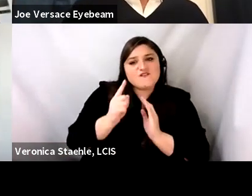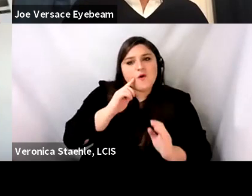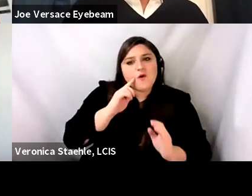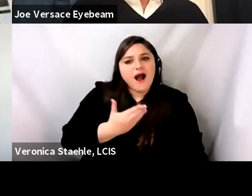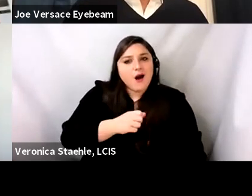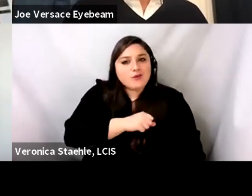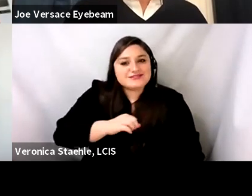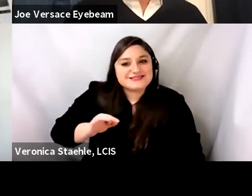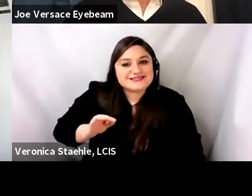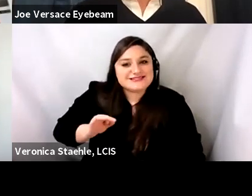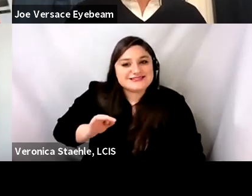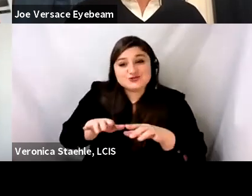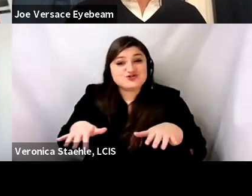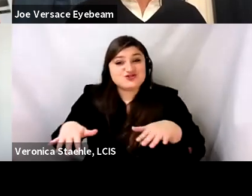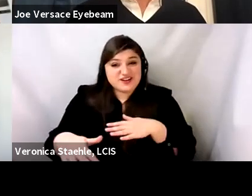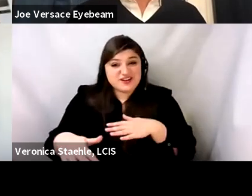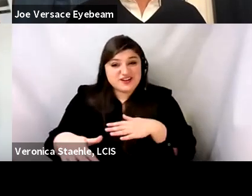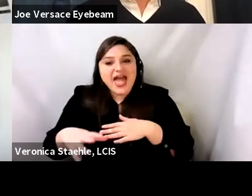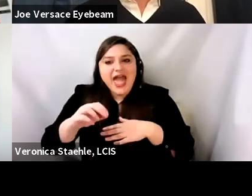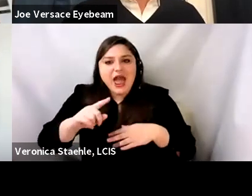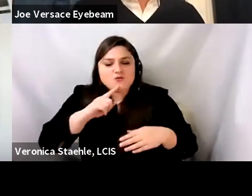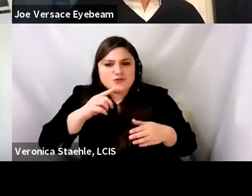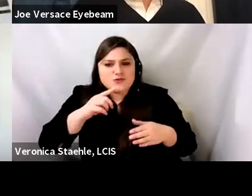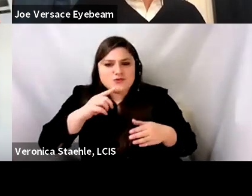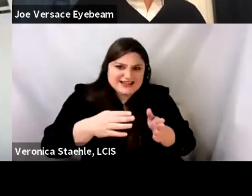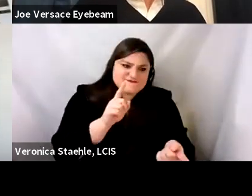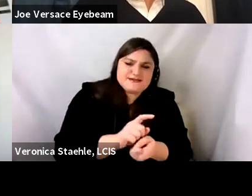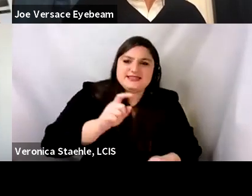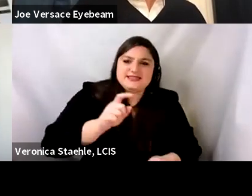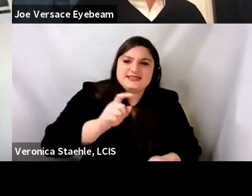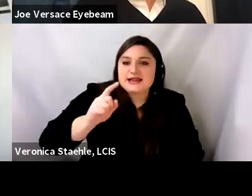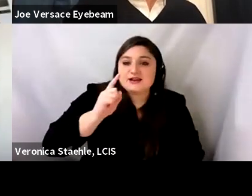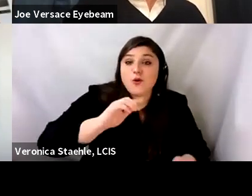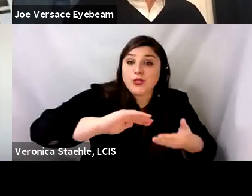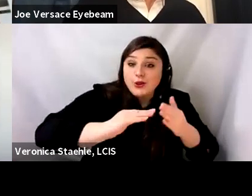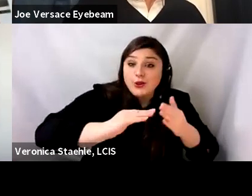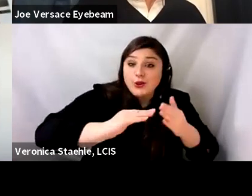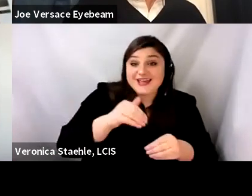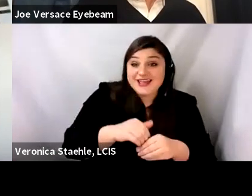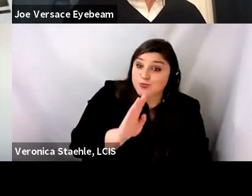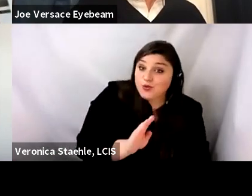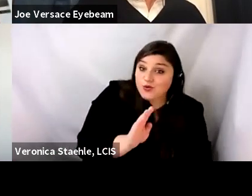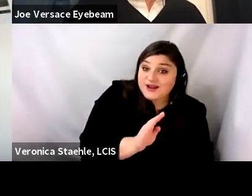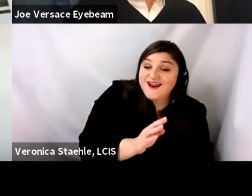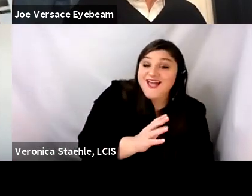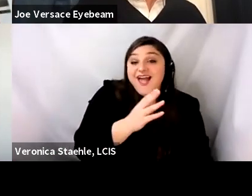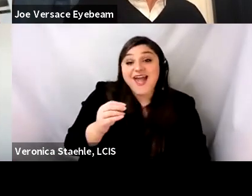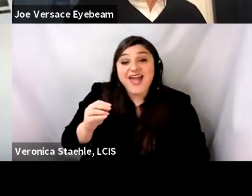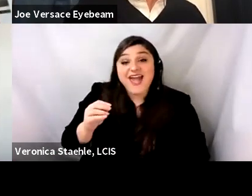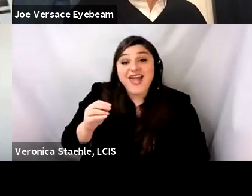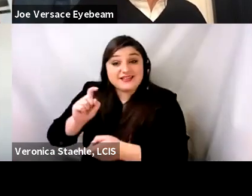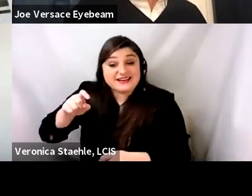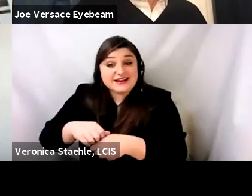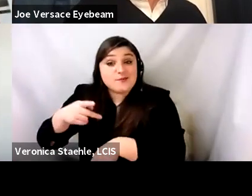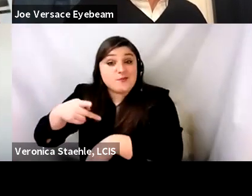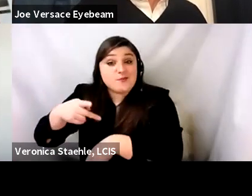the real and immediate needs of the communities, both here in Brooklyn and in Puerto Rico, I was